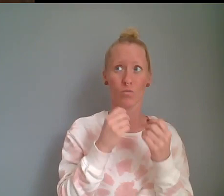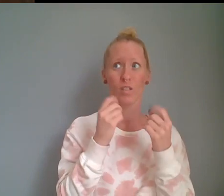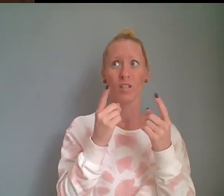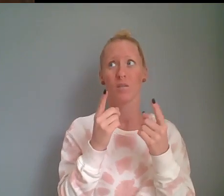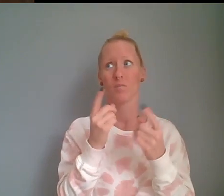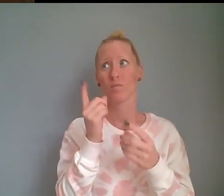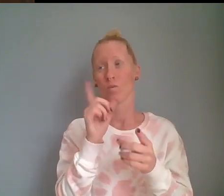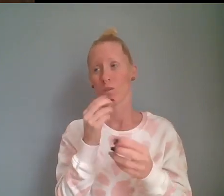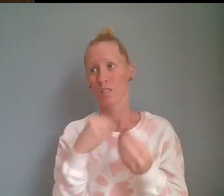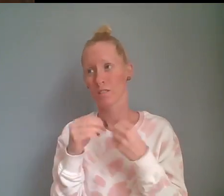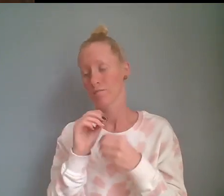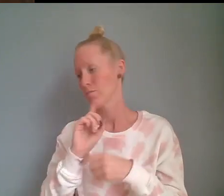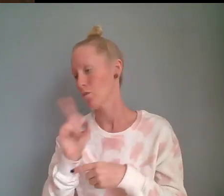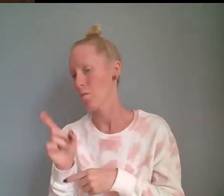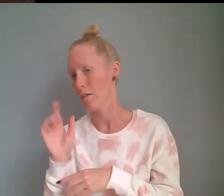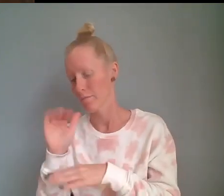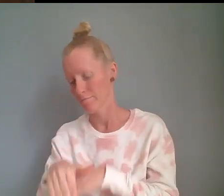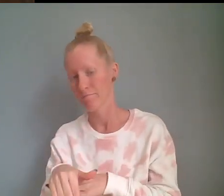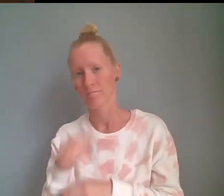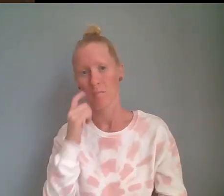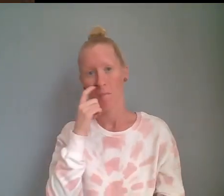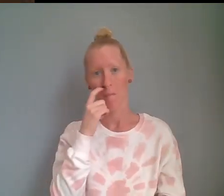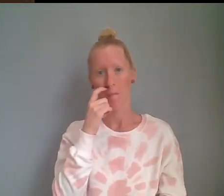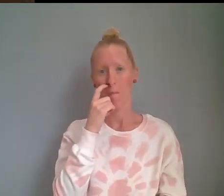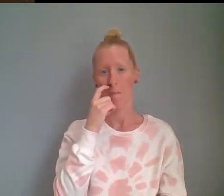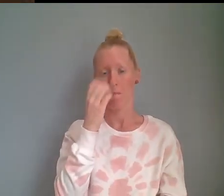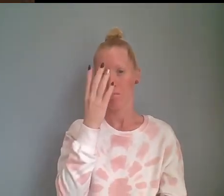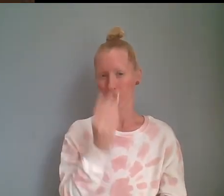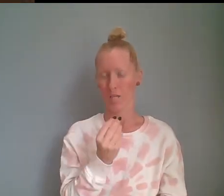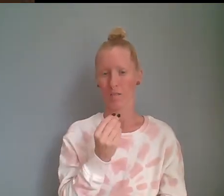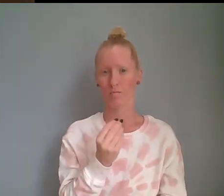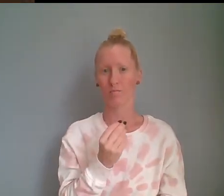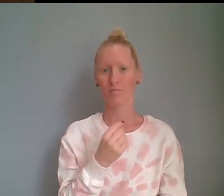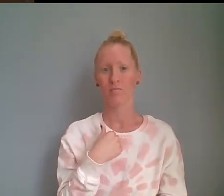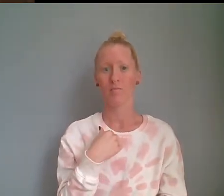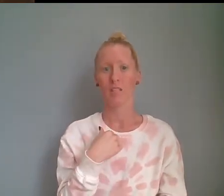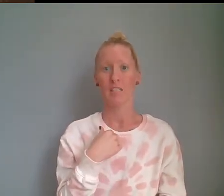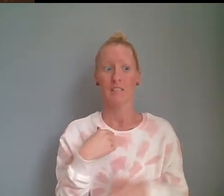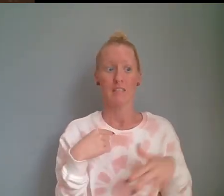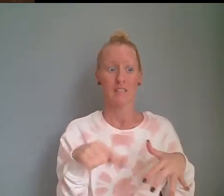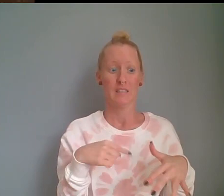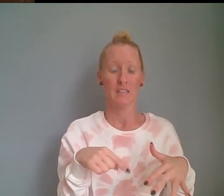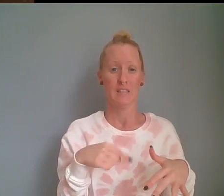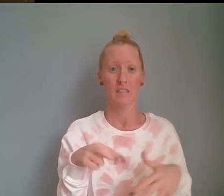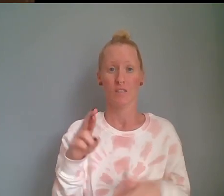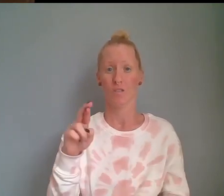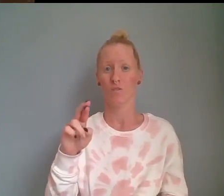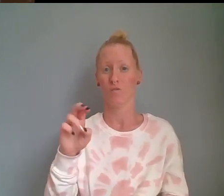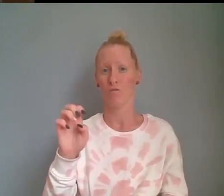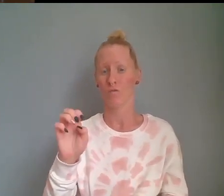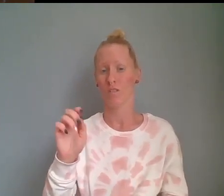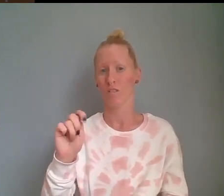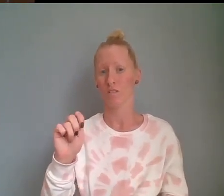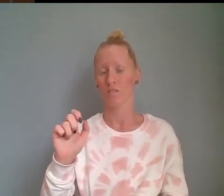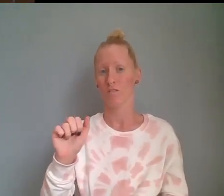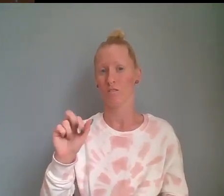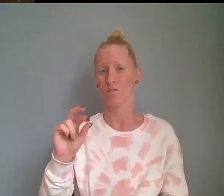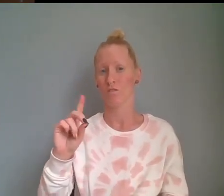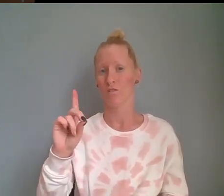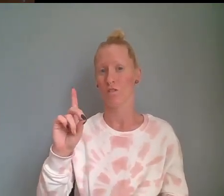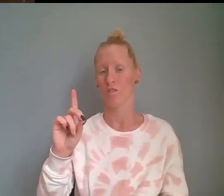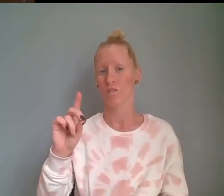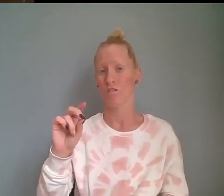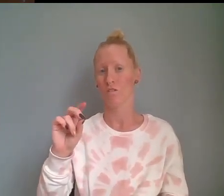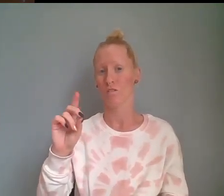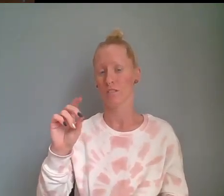The third criterion is psychomotor retardation or agitation. The retardation is much more common, and what this